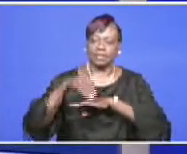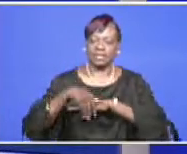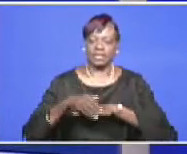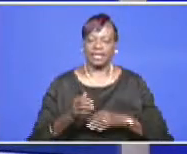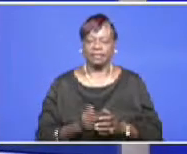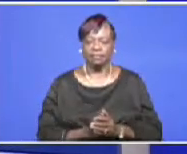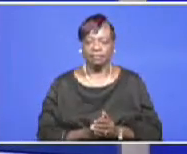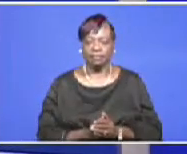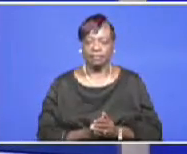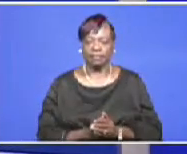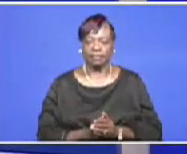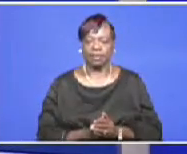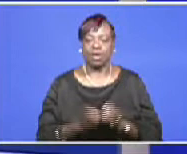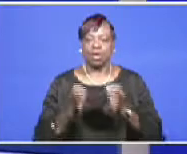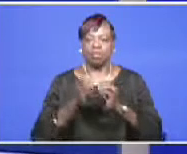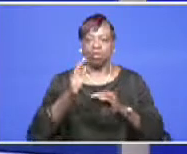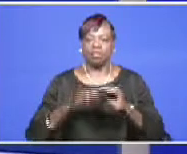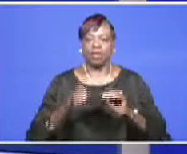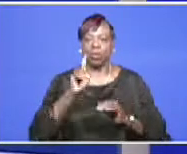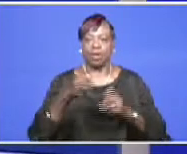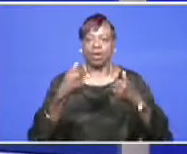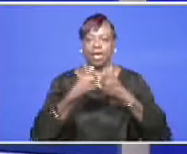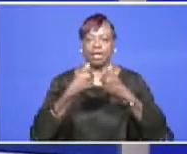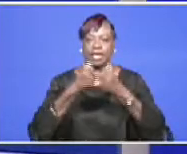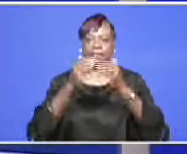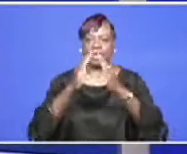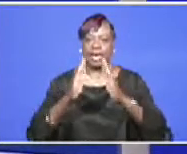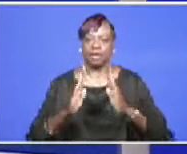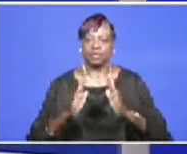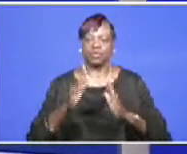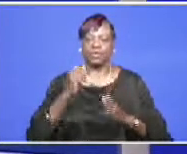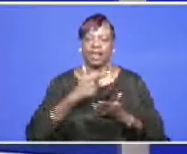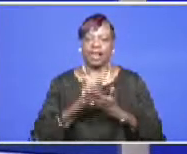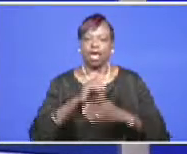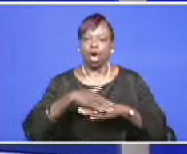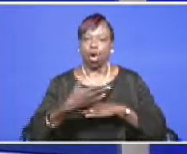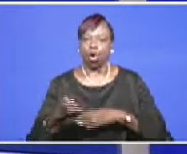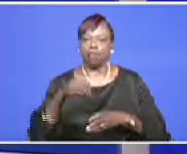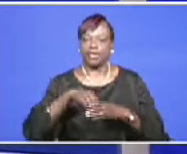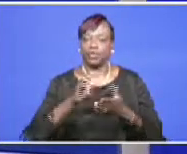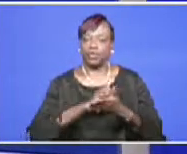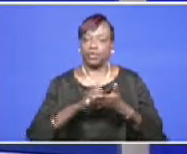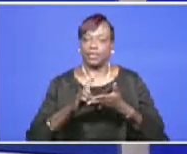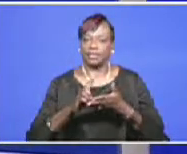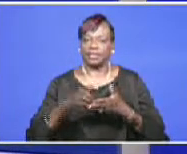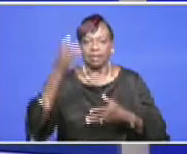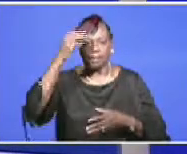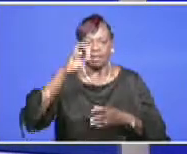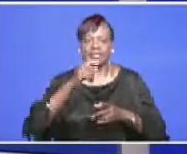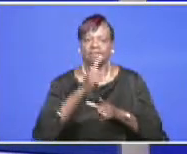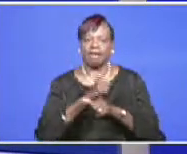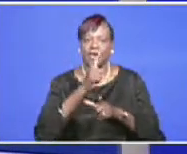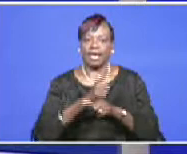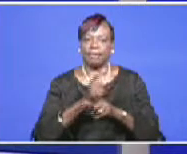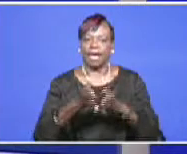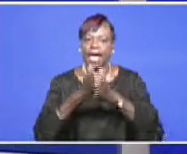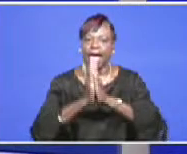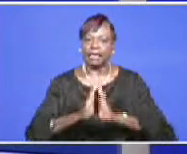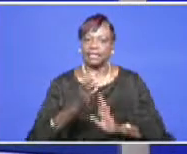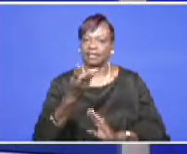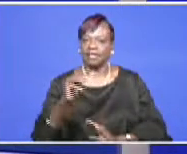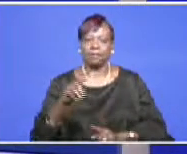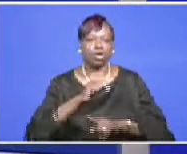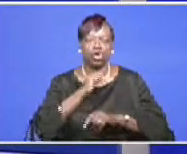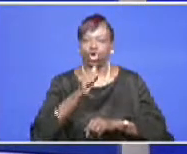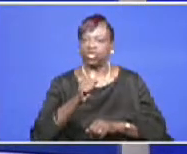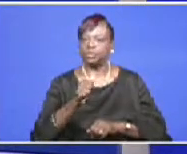you. With more than one gaming house set to begin layoffs in a matter of weeks, the Minister of Labor is continuing to appeal to those establishments not to move